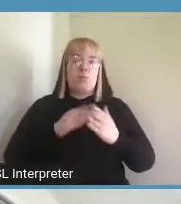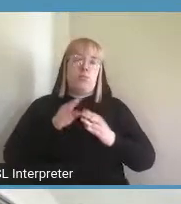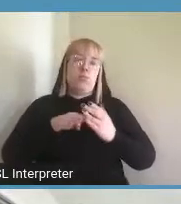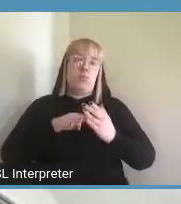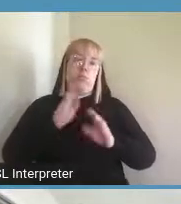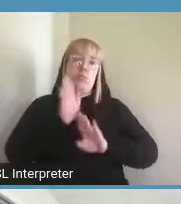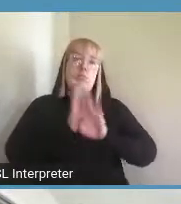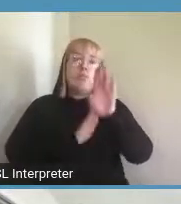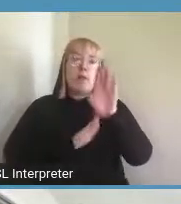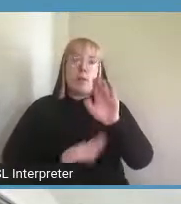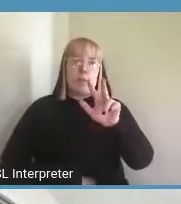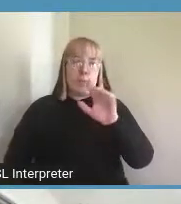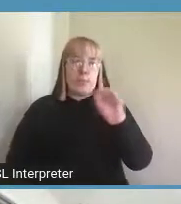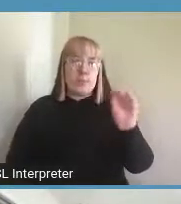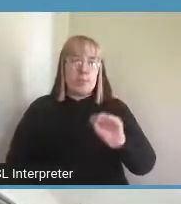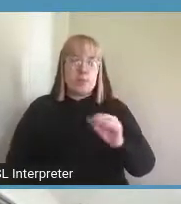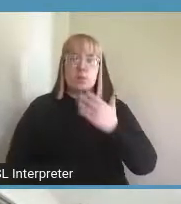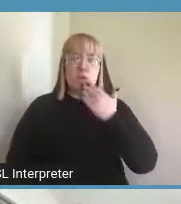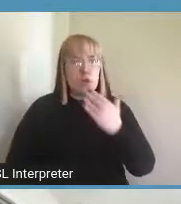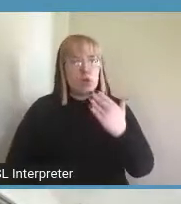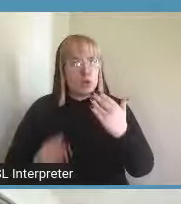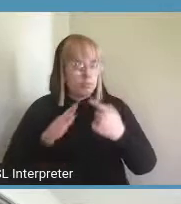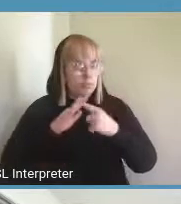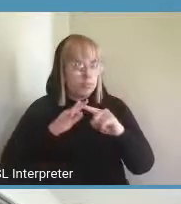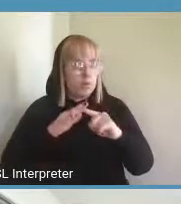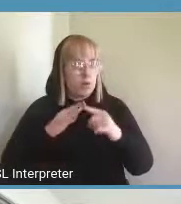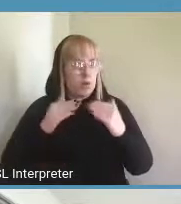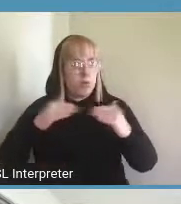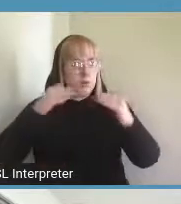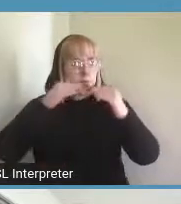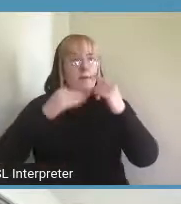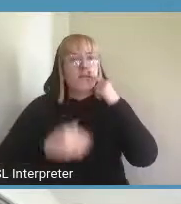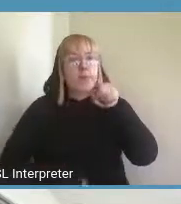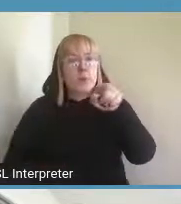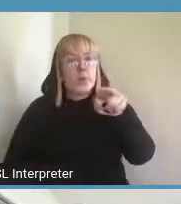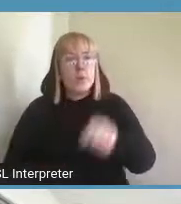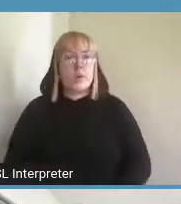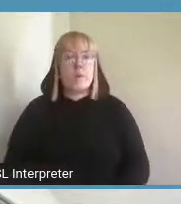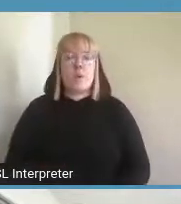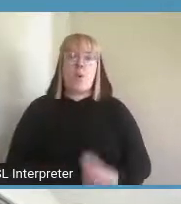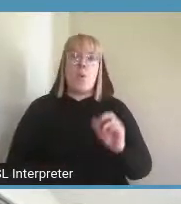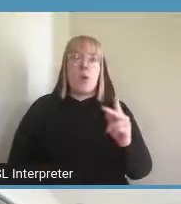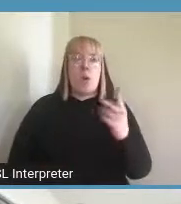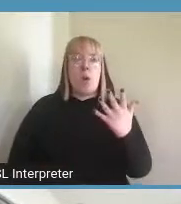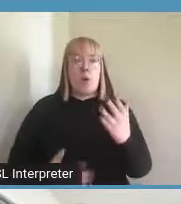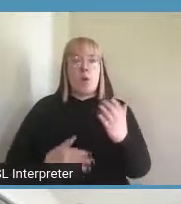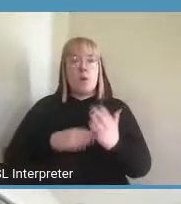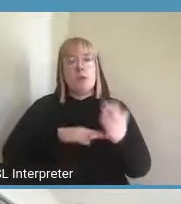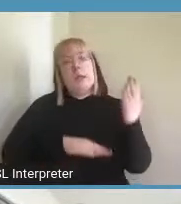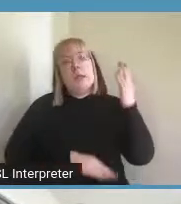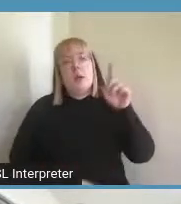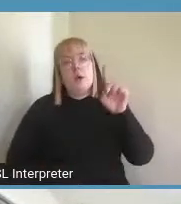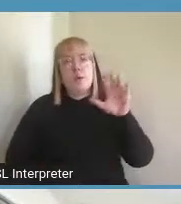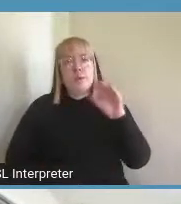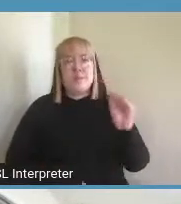good benchmark for you. If you've set, oh, we want to grow it by 100%, maybe that is